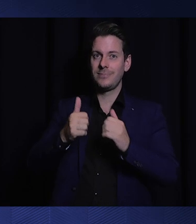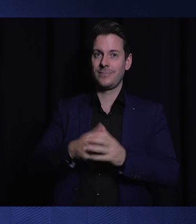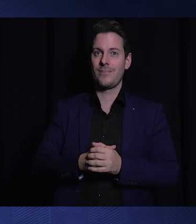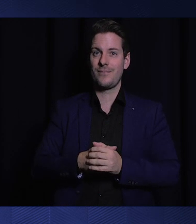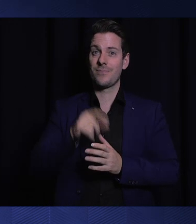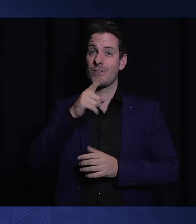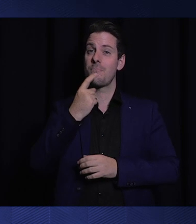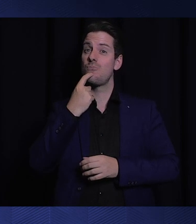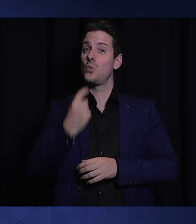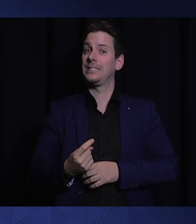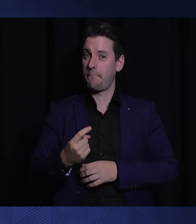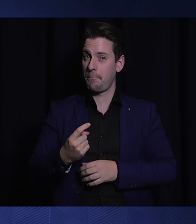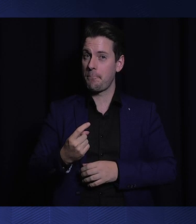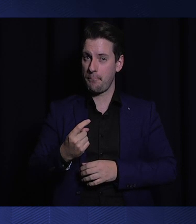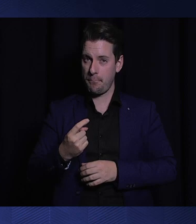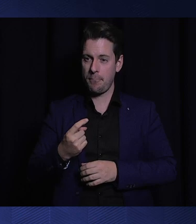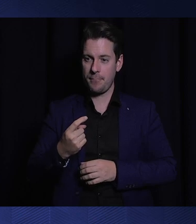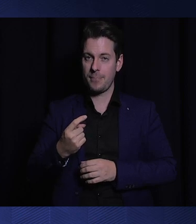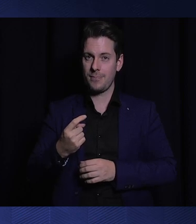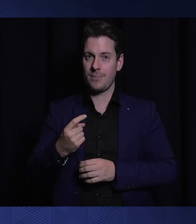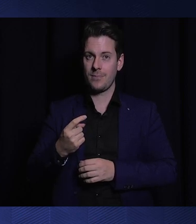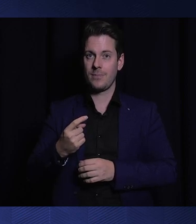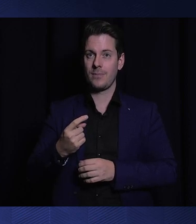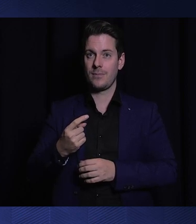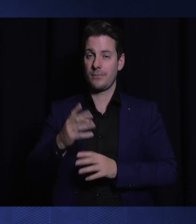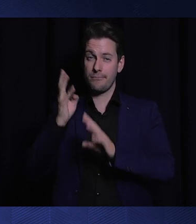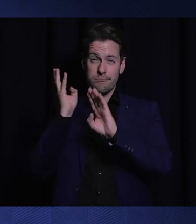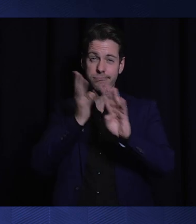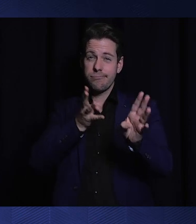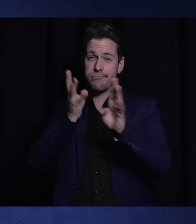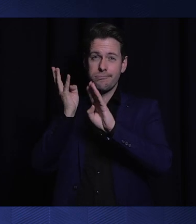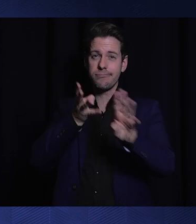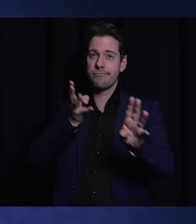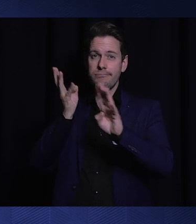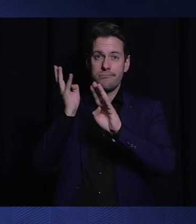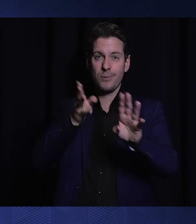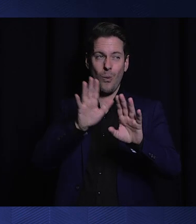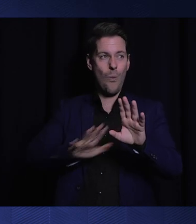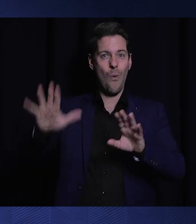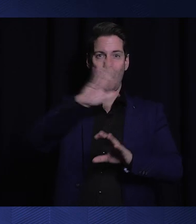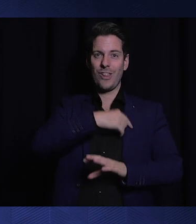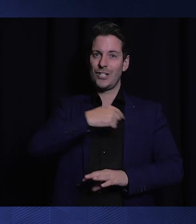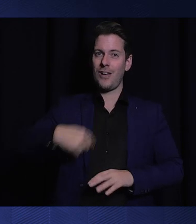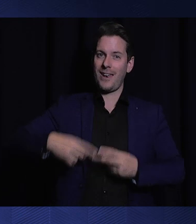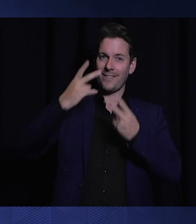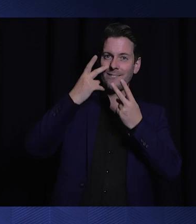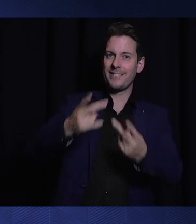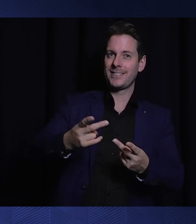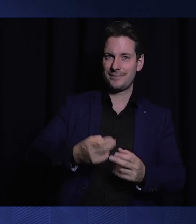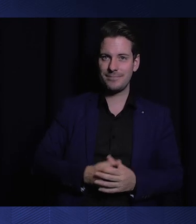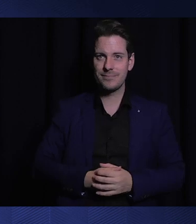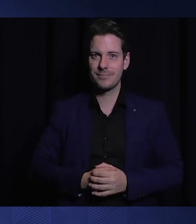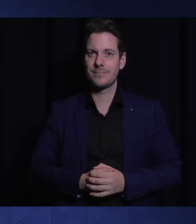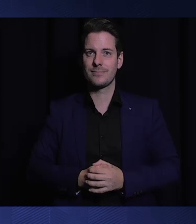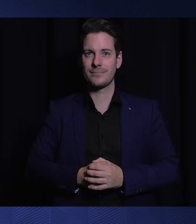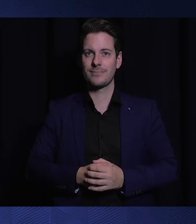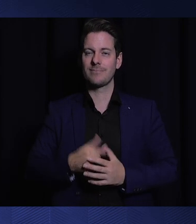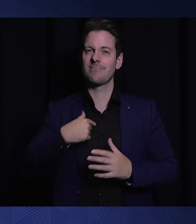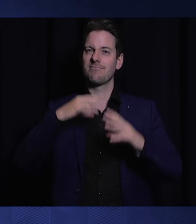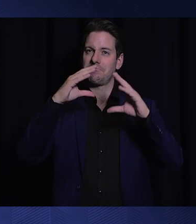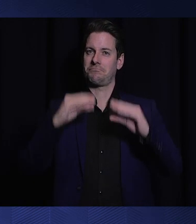has attracted thousands of visitors from over the country. Well, I'll finish